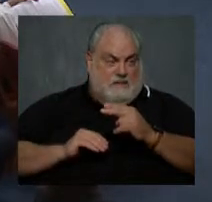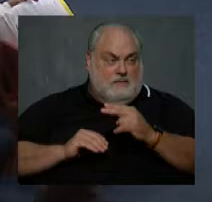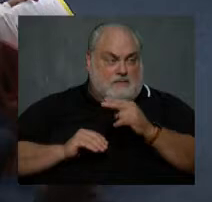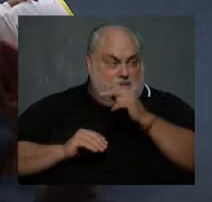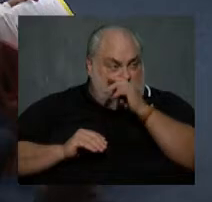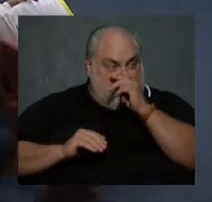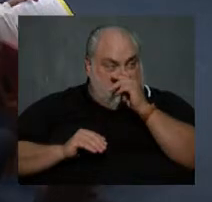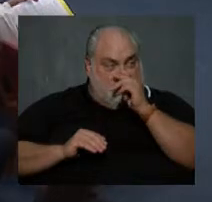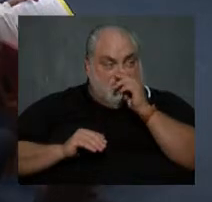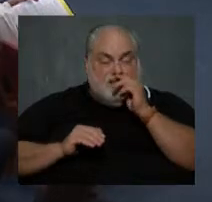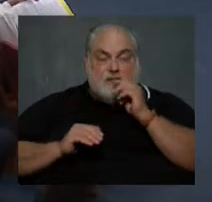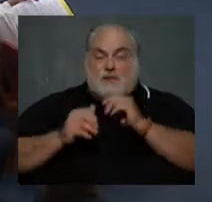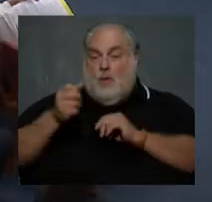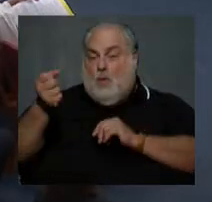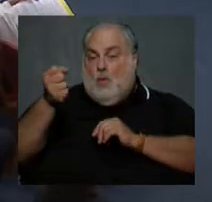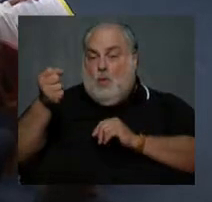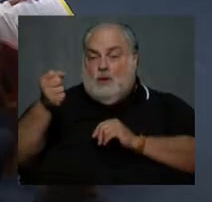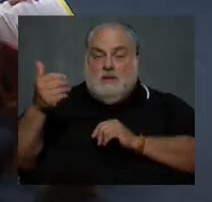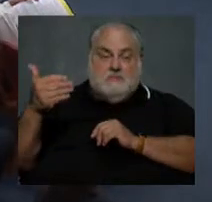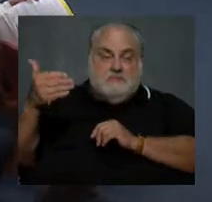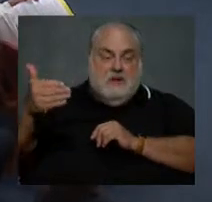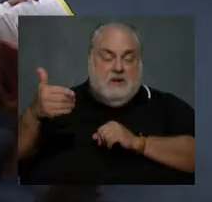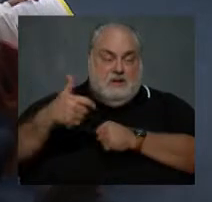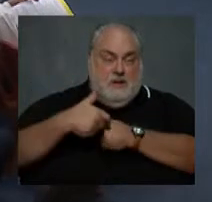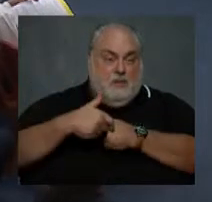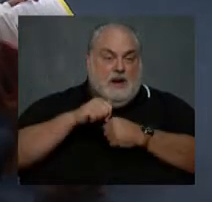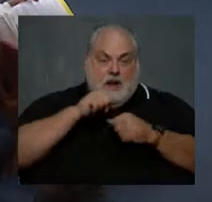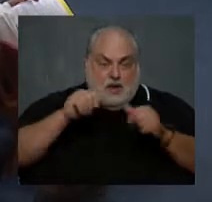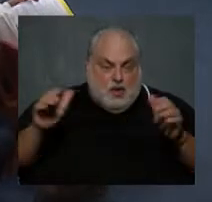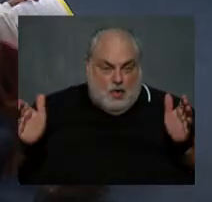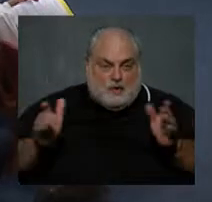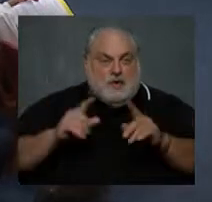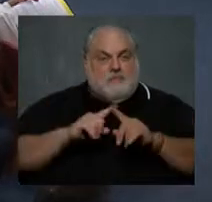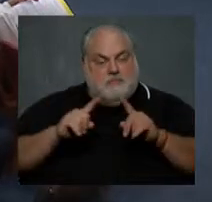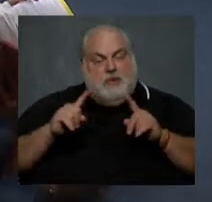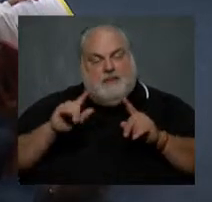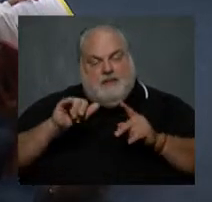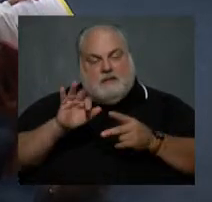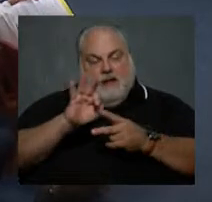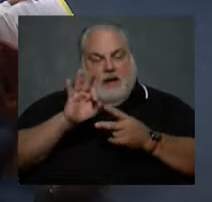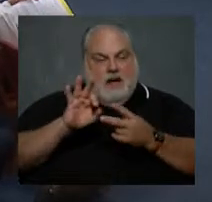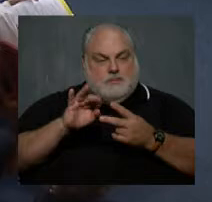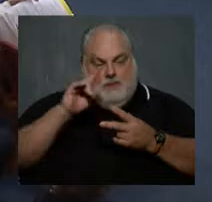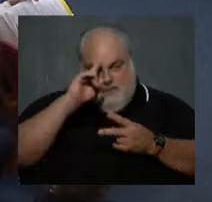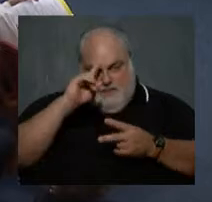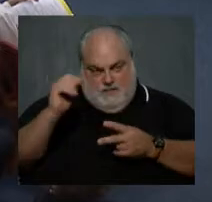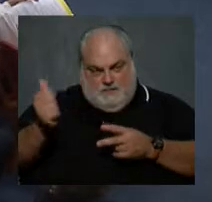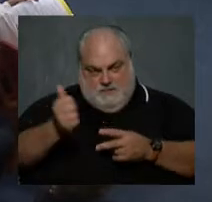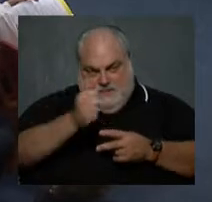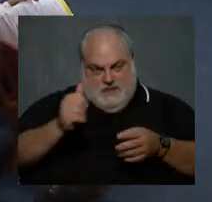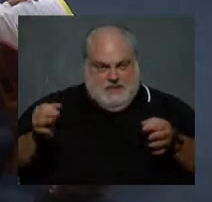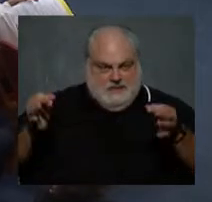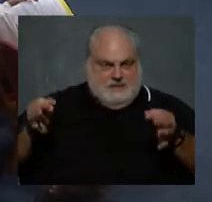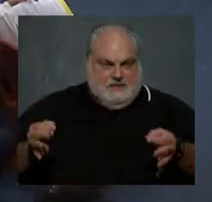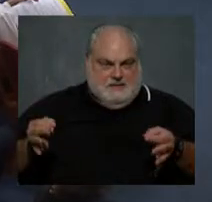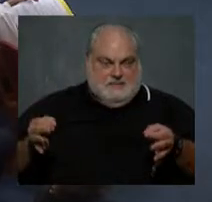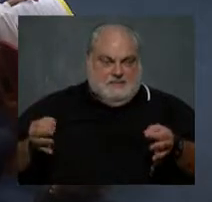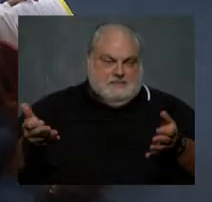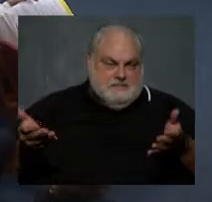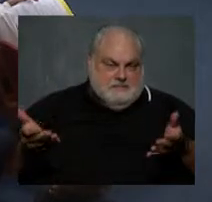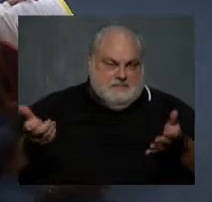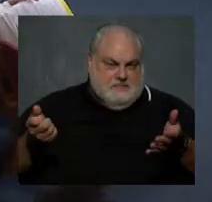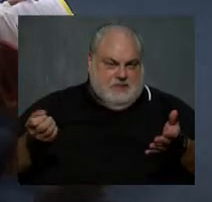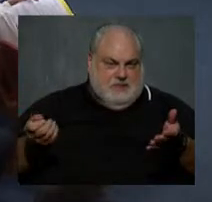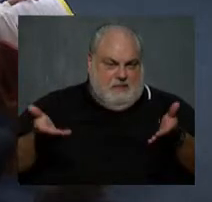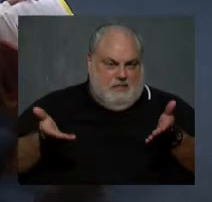present to ask for a deferral. Now, we're not encouraging that, but that's really an option for the applicant. So